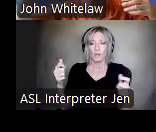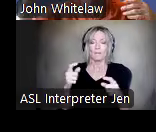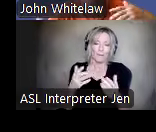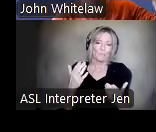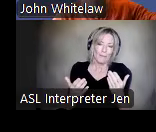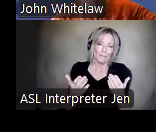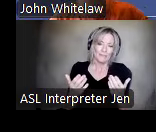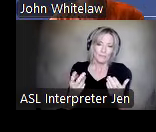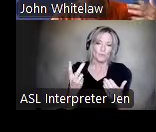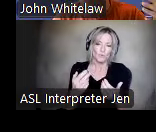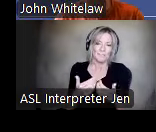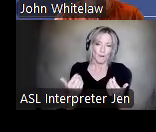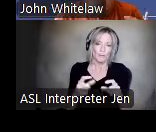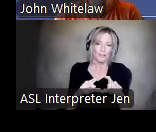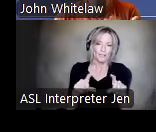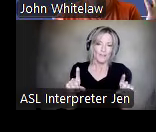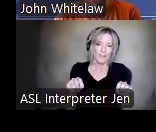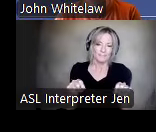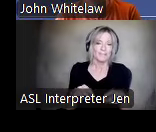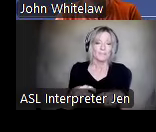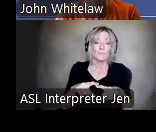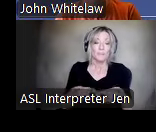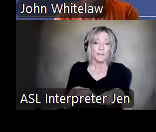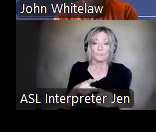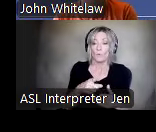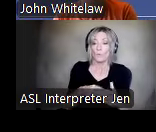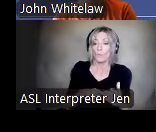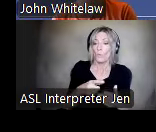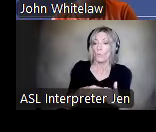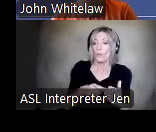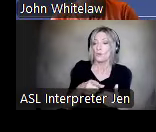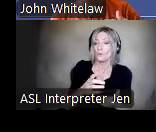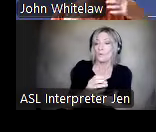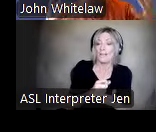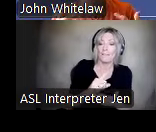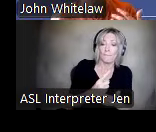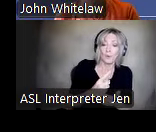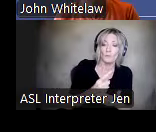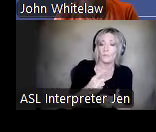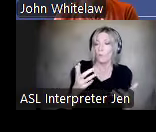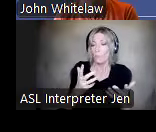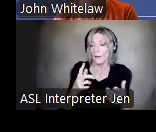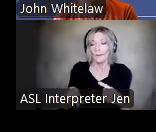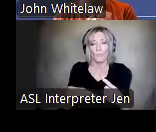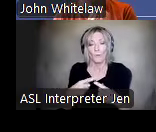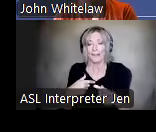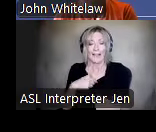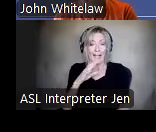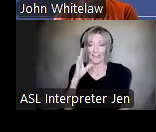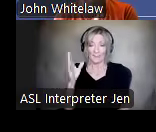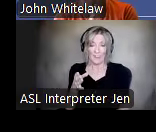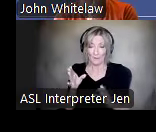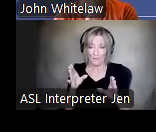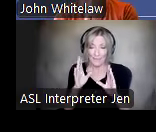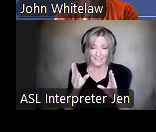portions. And I think in part it depends on what you collect first and who collects what and when. I have never really paid much